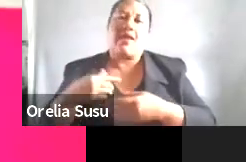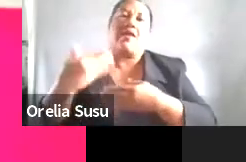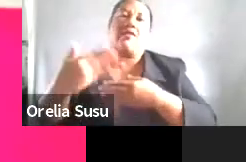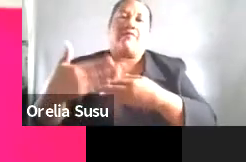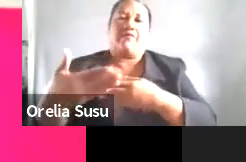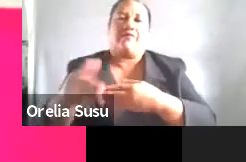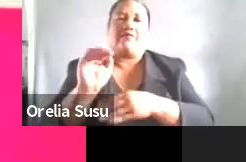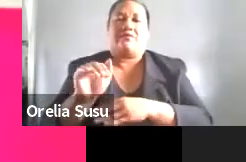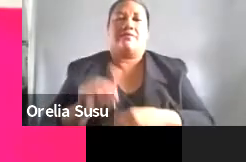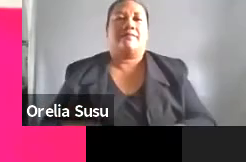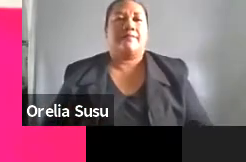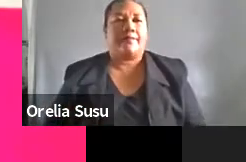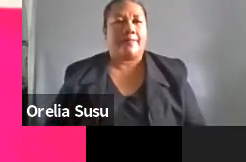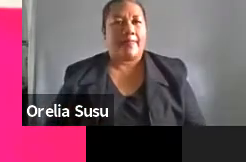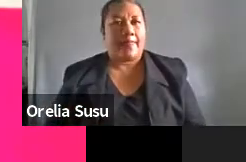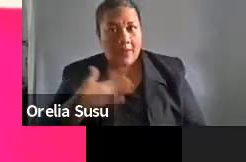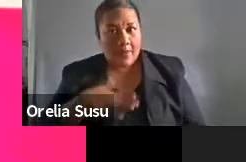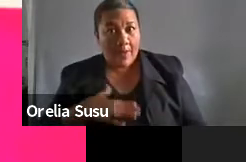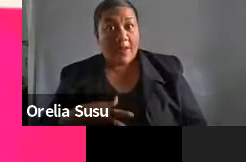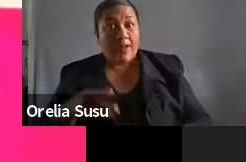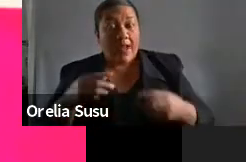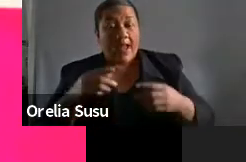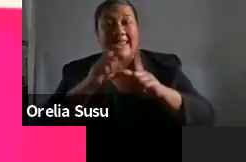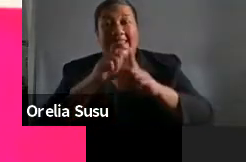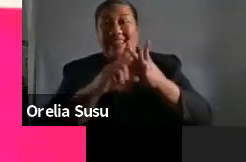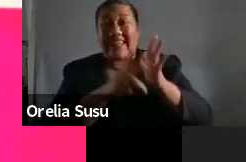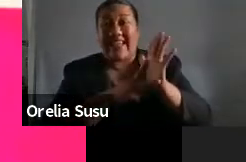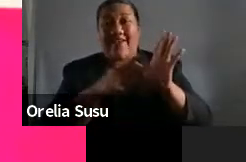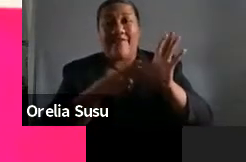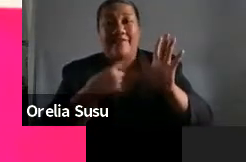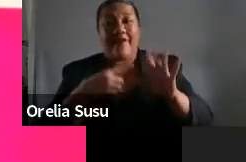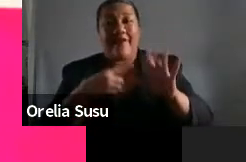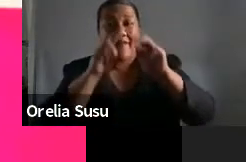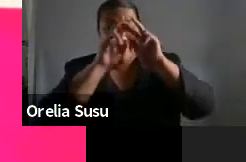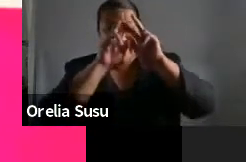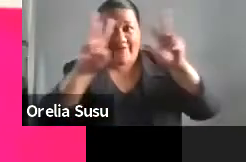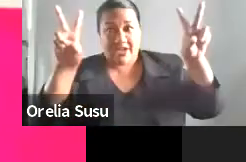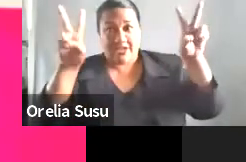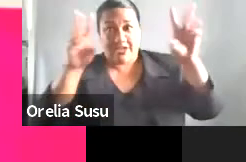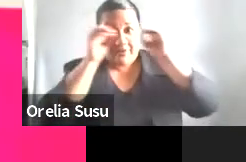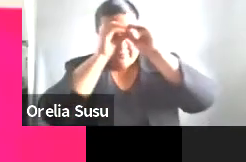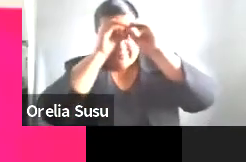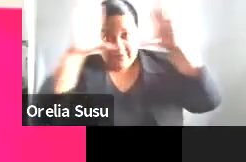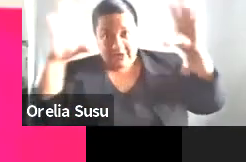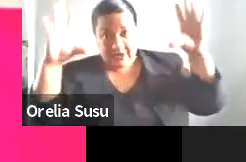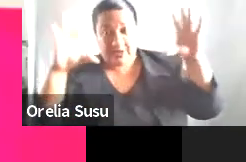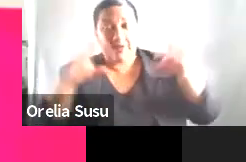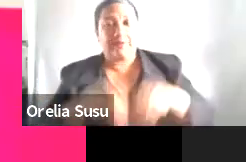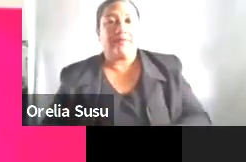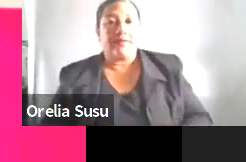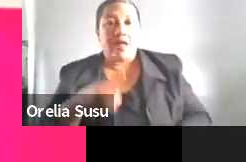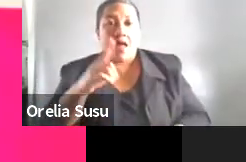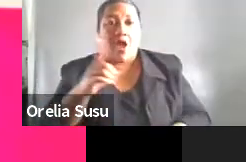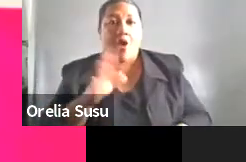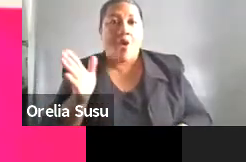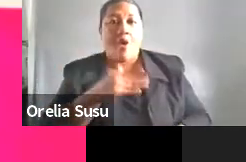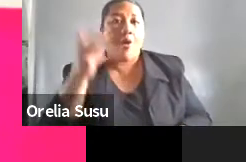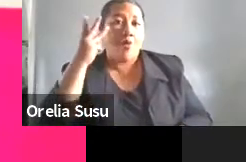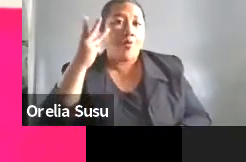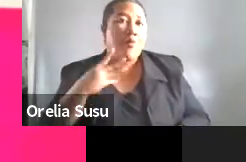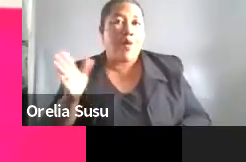I will just share with you the DIVA vision. This is our vision. There's all women, all people, all human rights